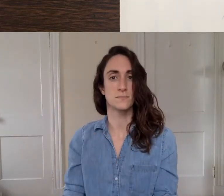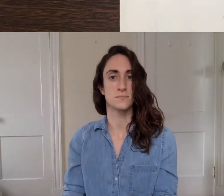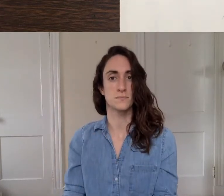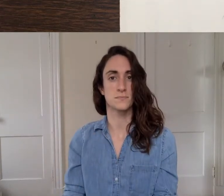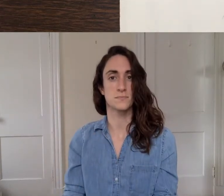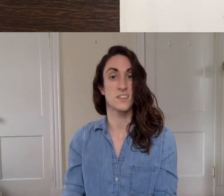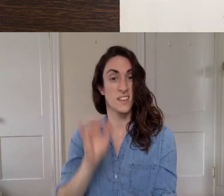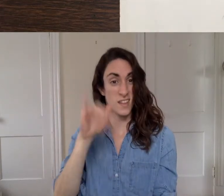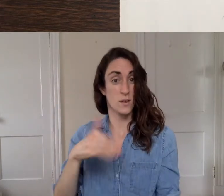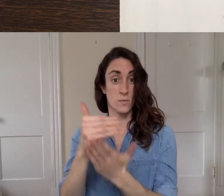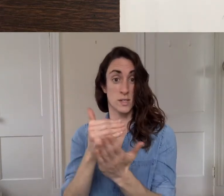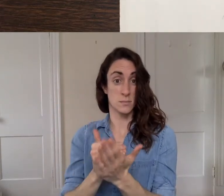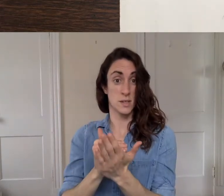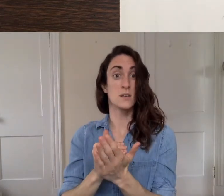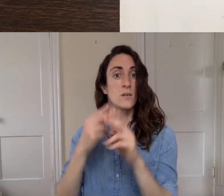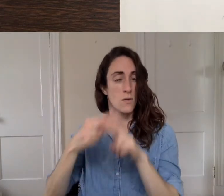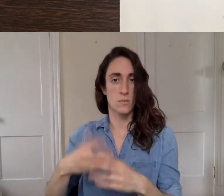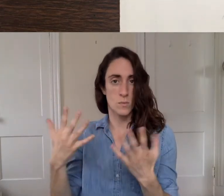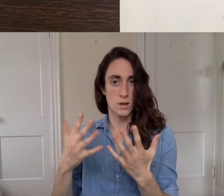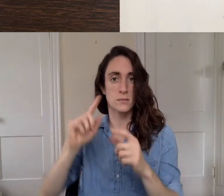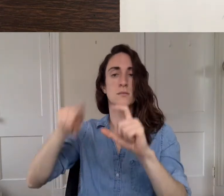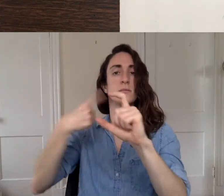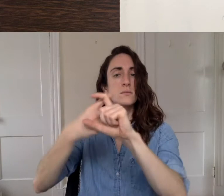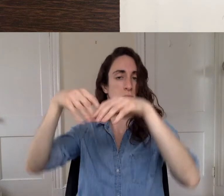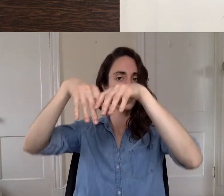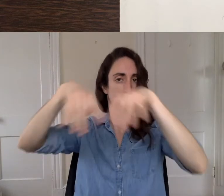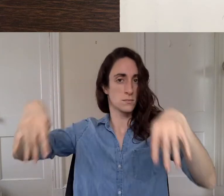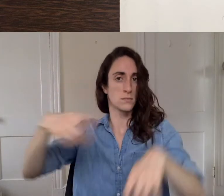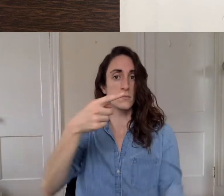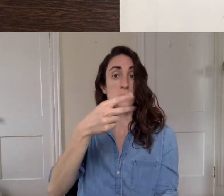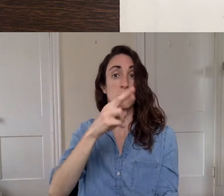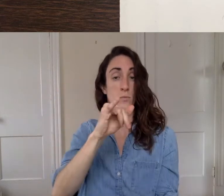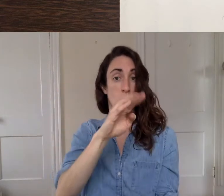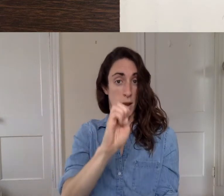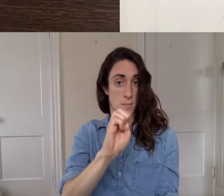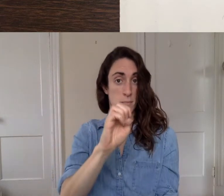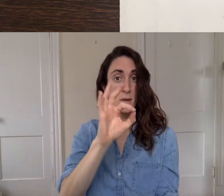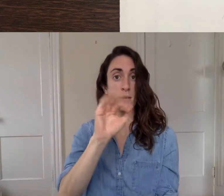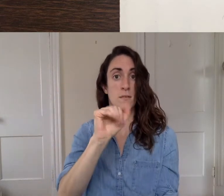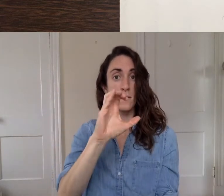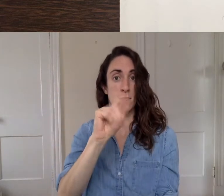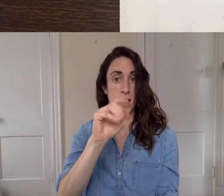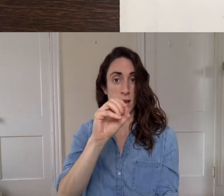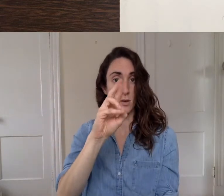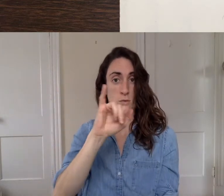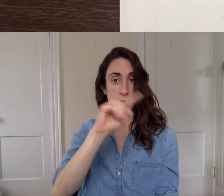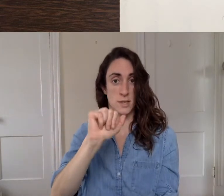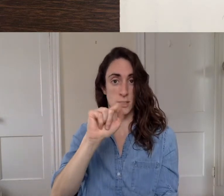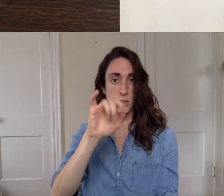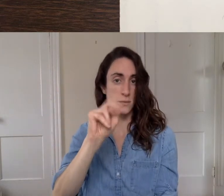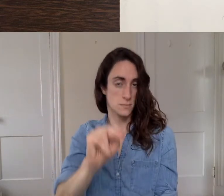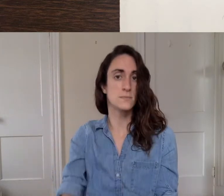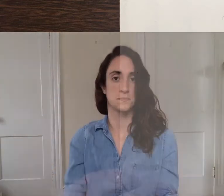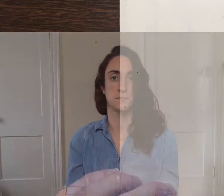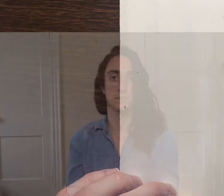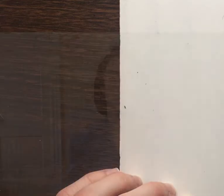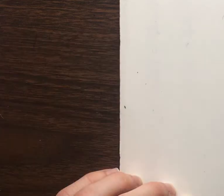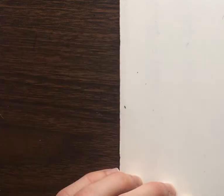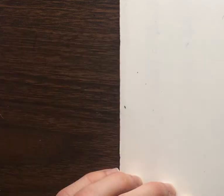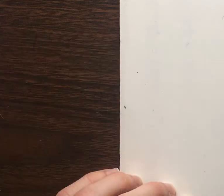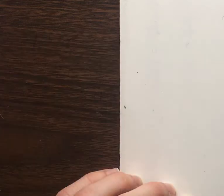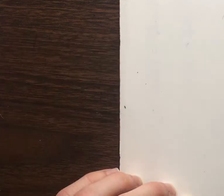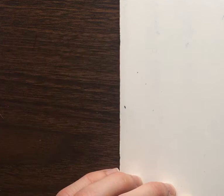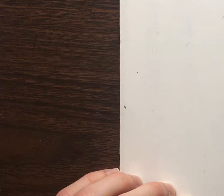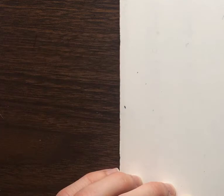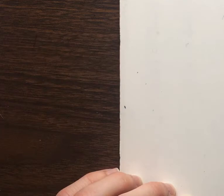5, that's a different recipe and I'll get a different number. In this case, I'll get 60. The real mathematical term for that recipe is